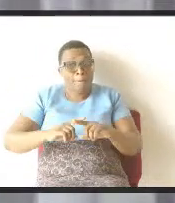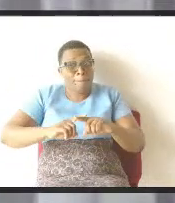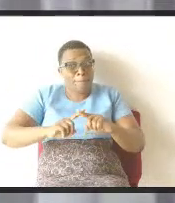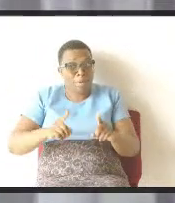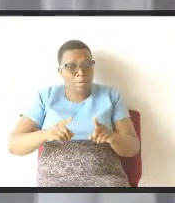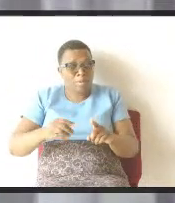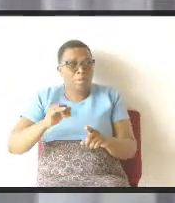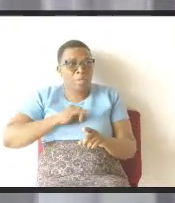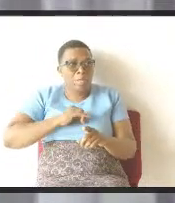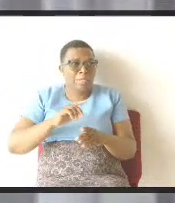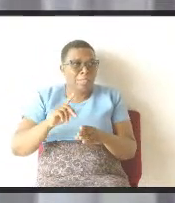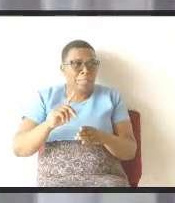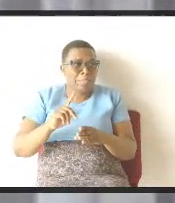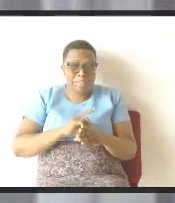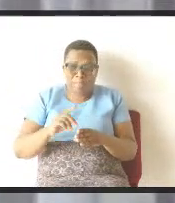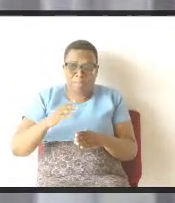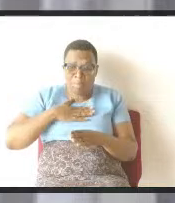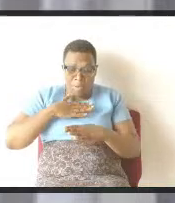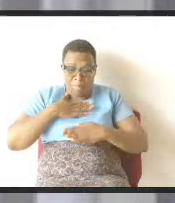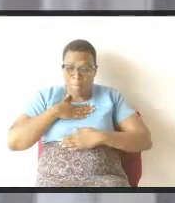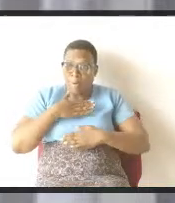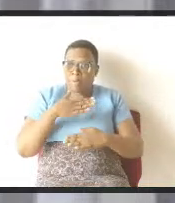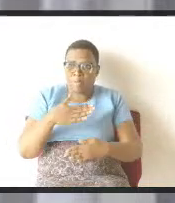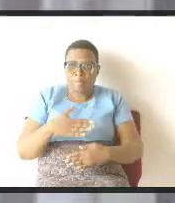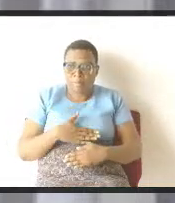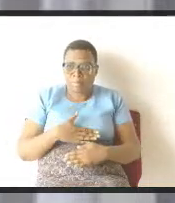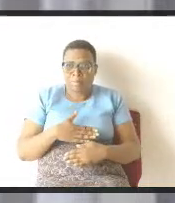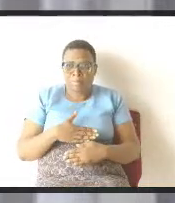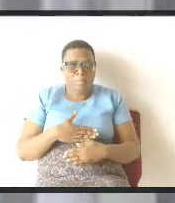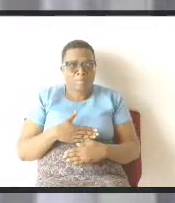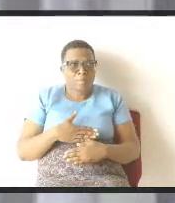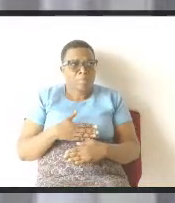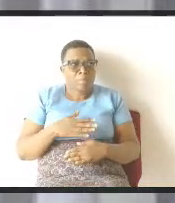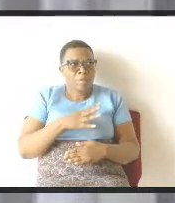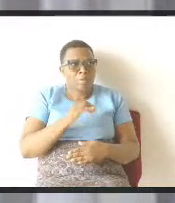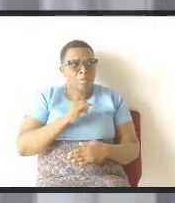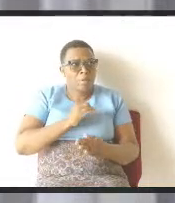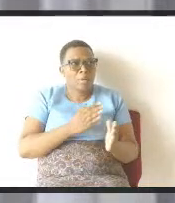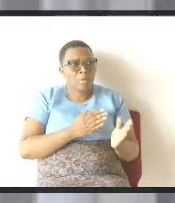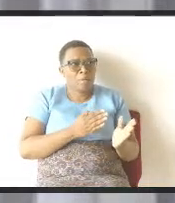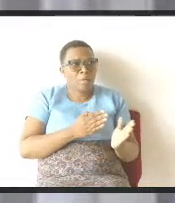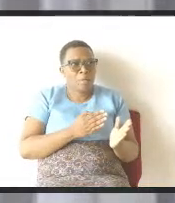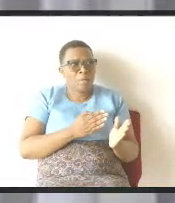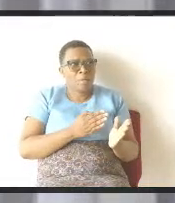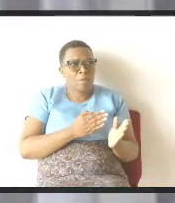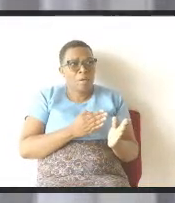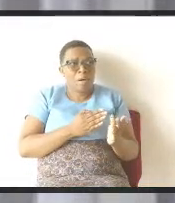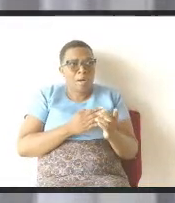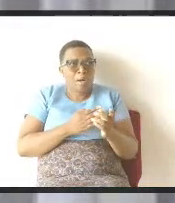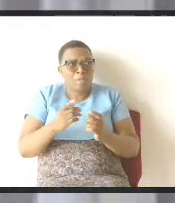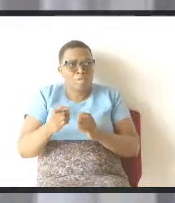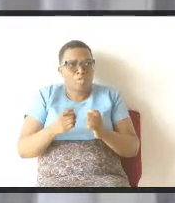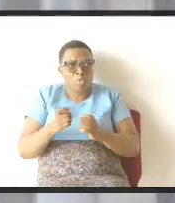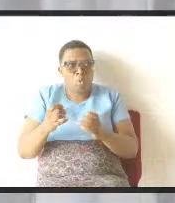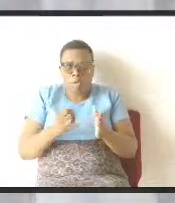my body, and I bring it into what?